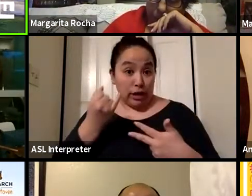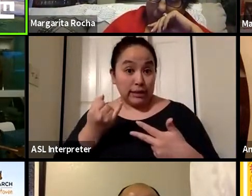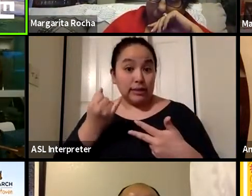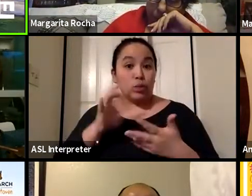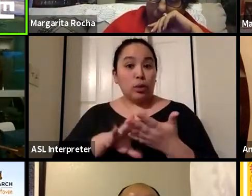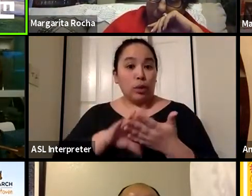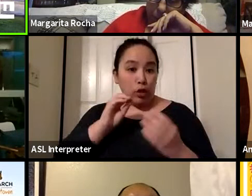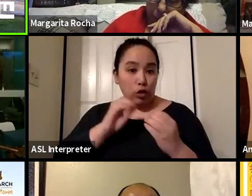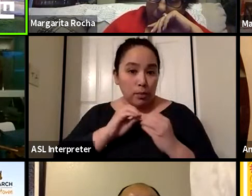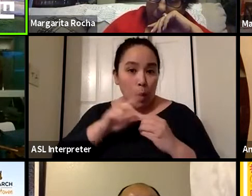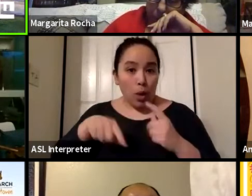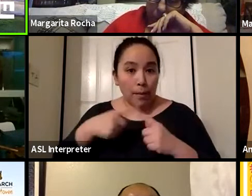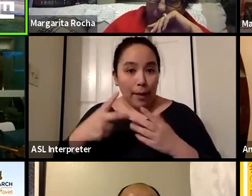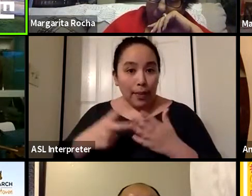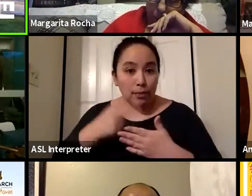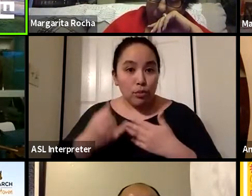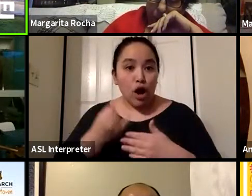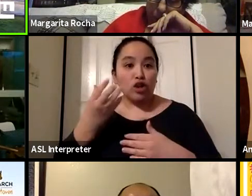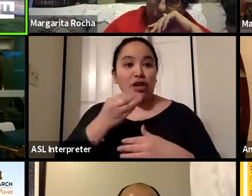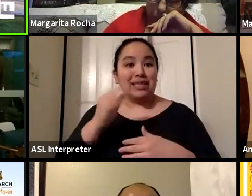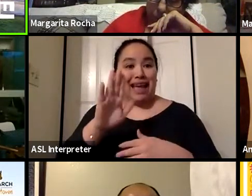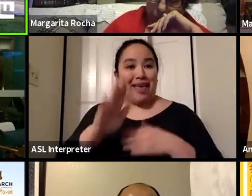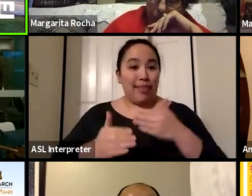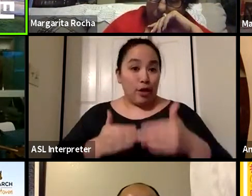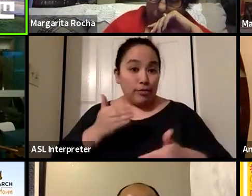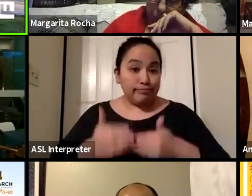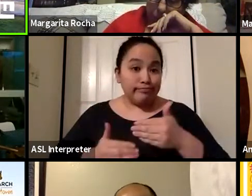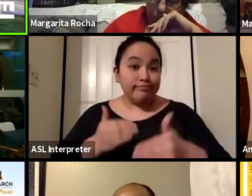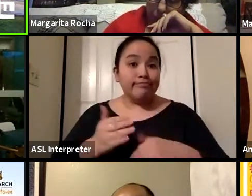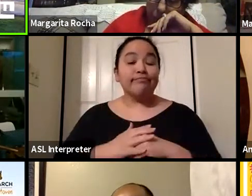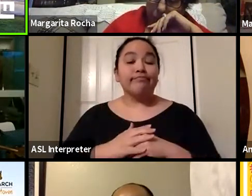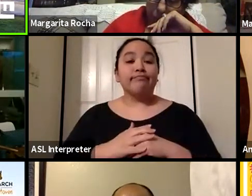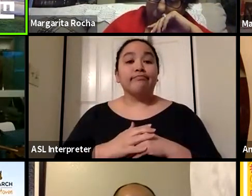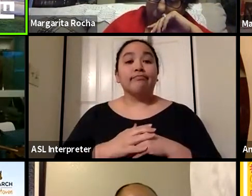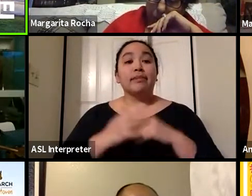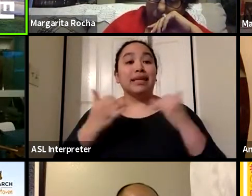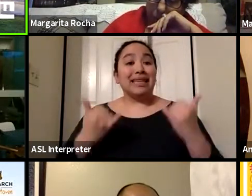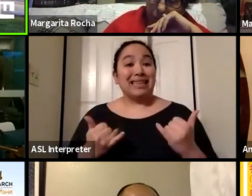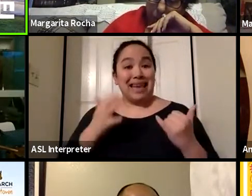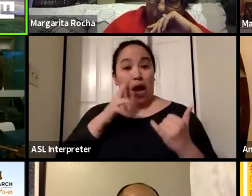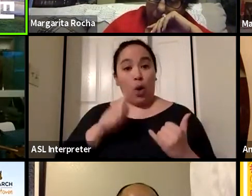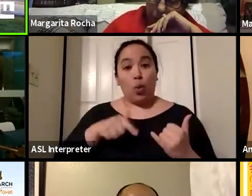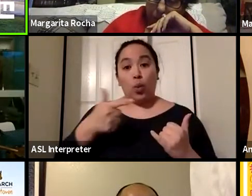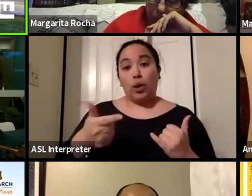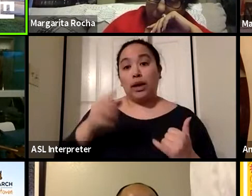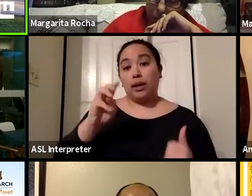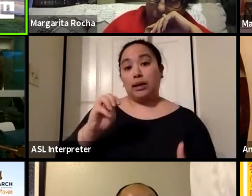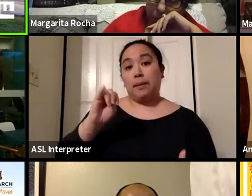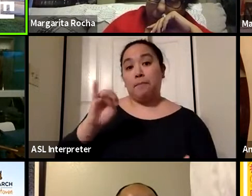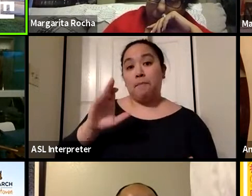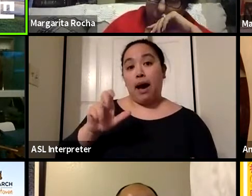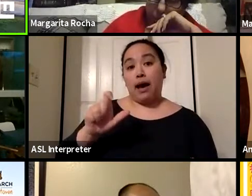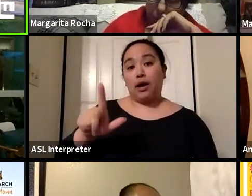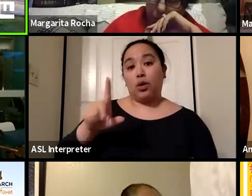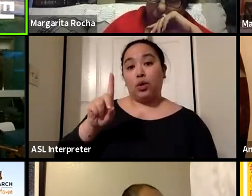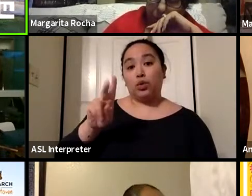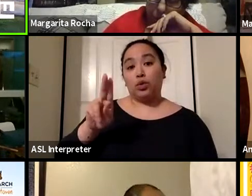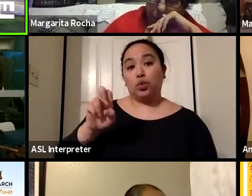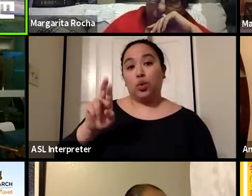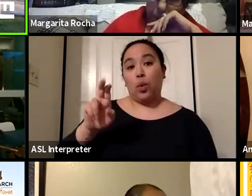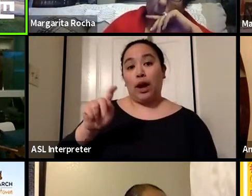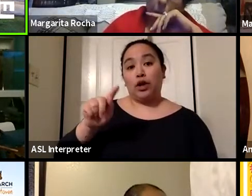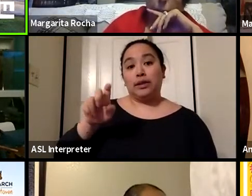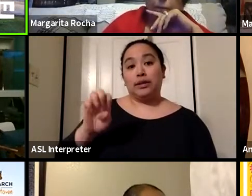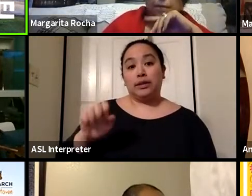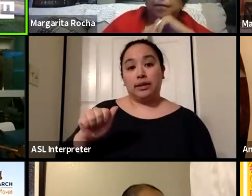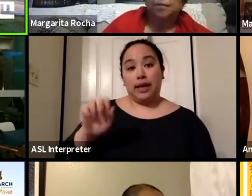more about the projects and their progress. So with that, I will turn it over to Michael Duarte from the Fresno Housing